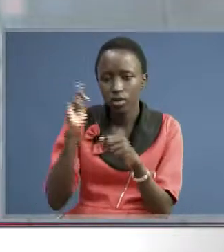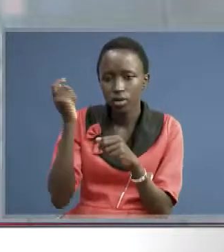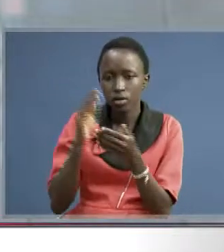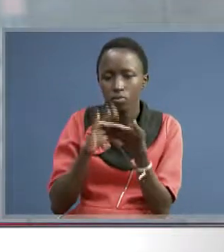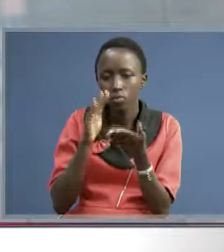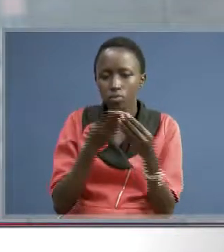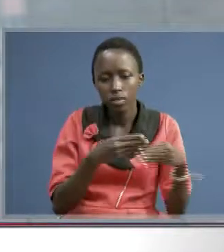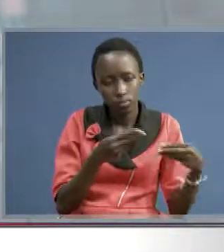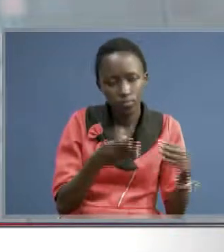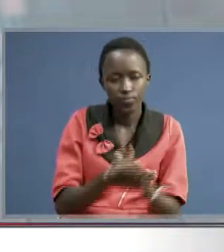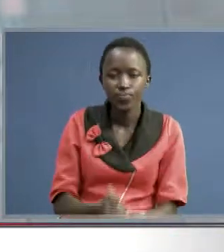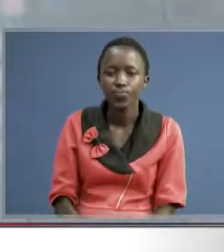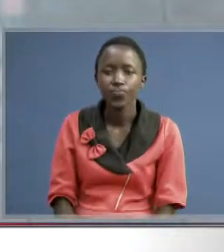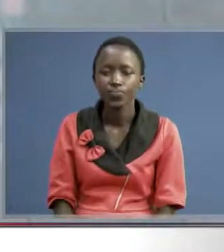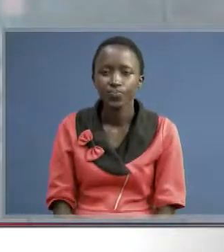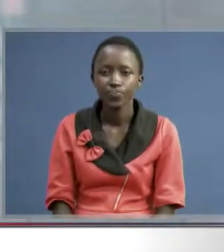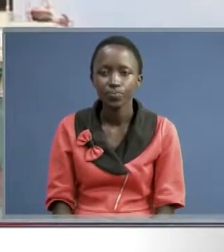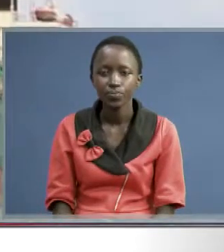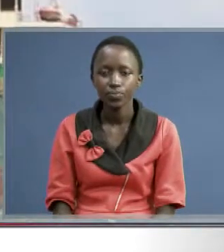and more in the business brief.